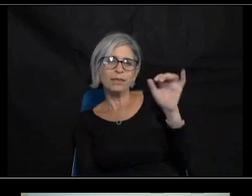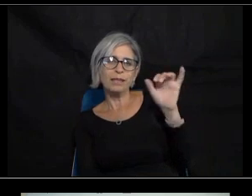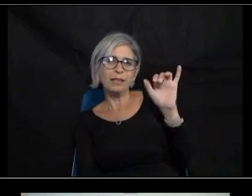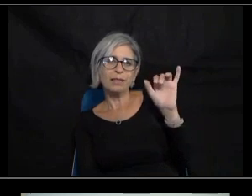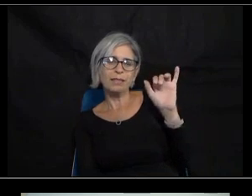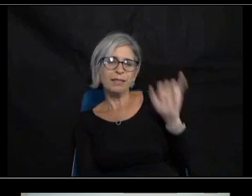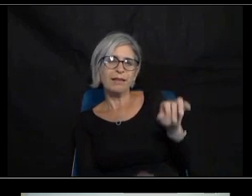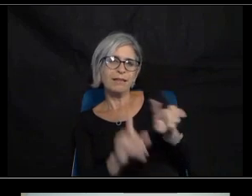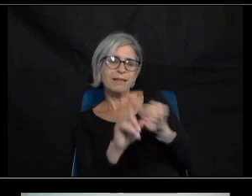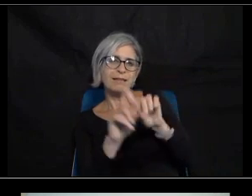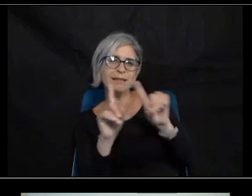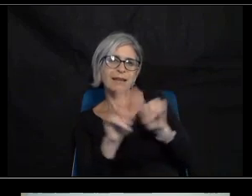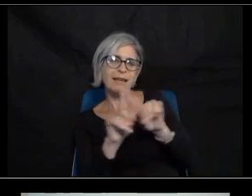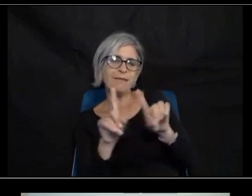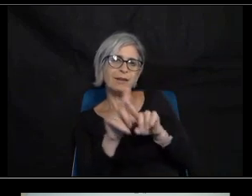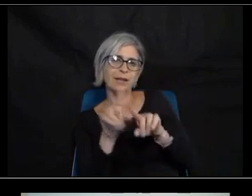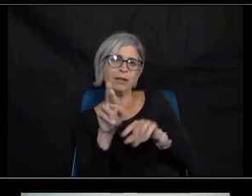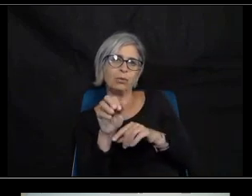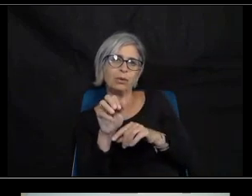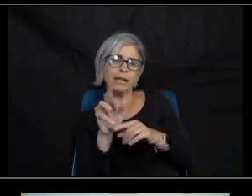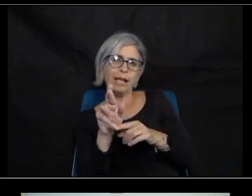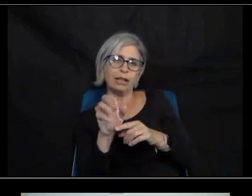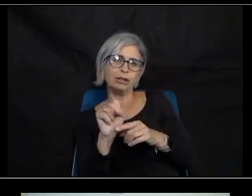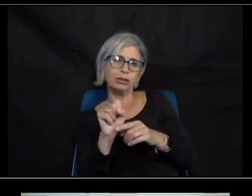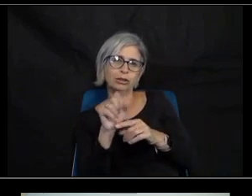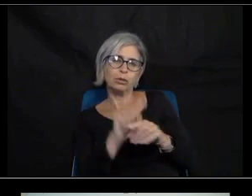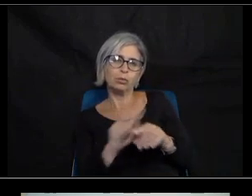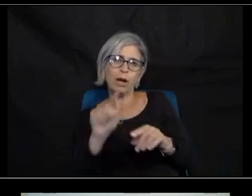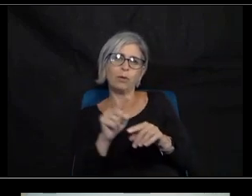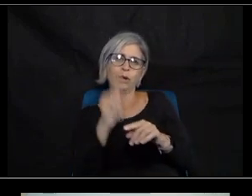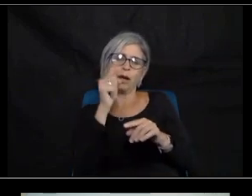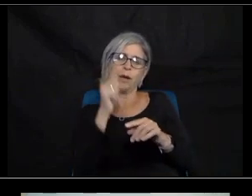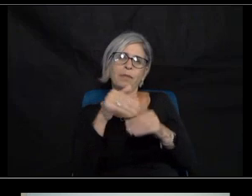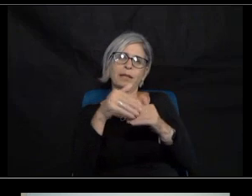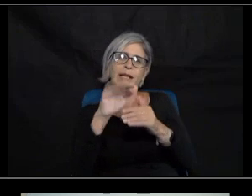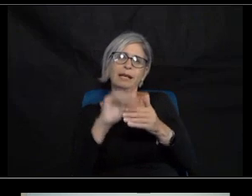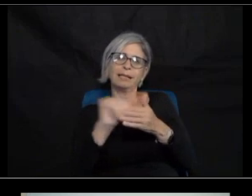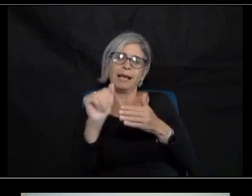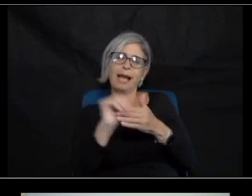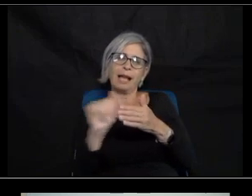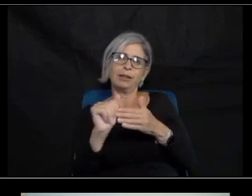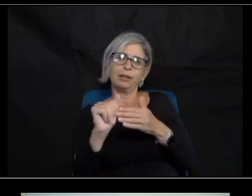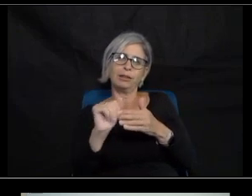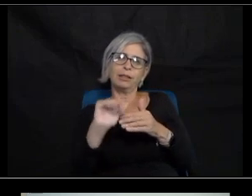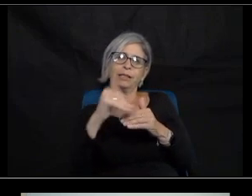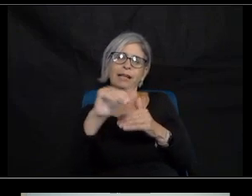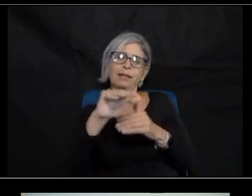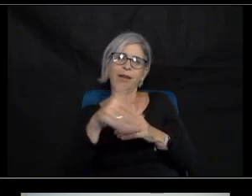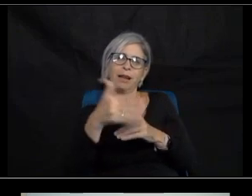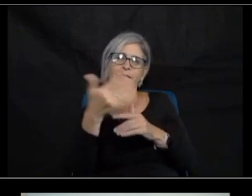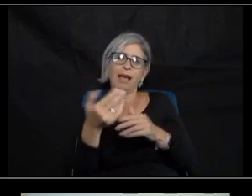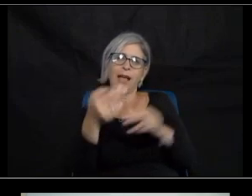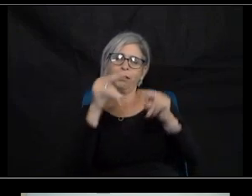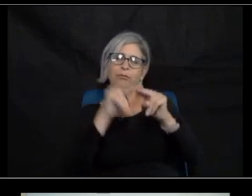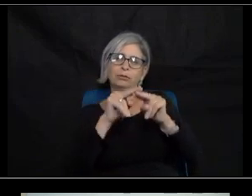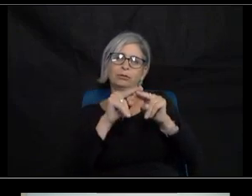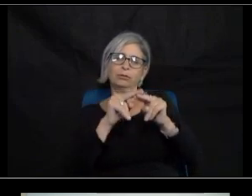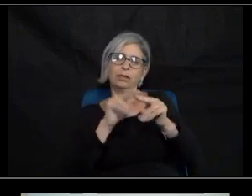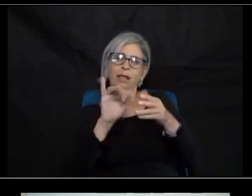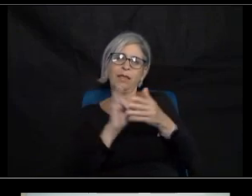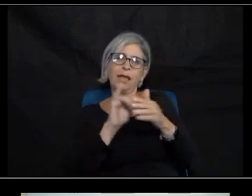different retailers do and round up to the next dollar or round up to the next $5 increment? That